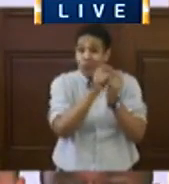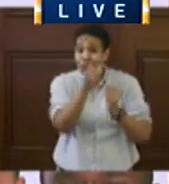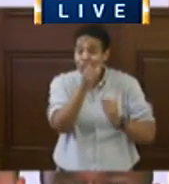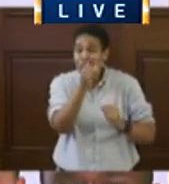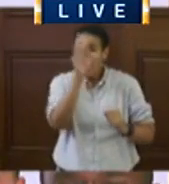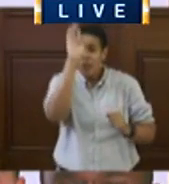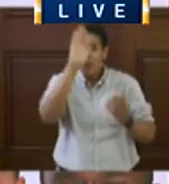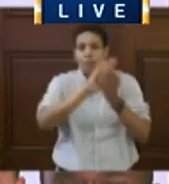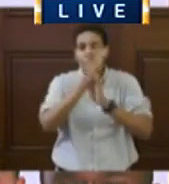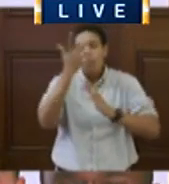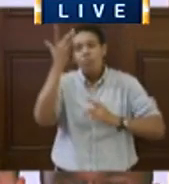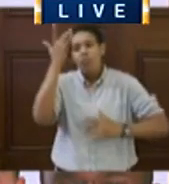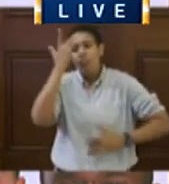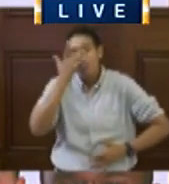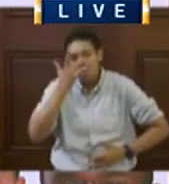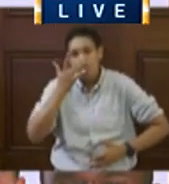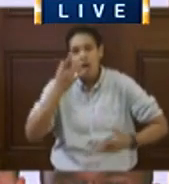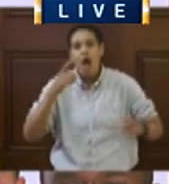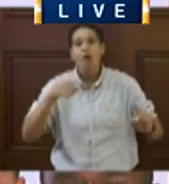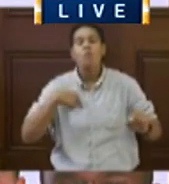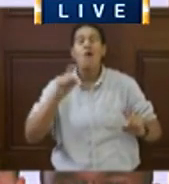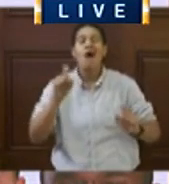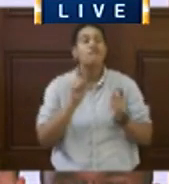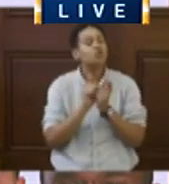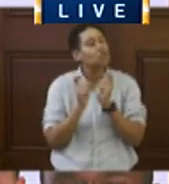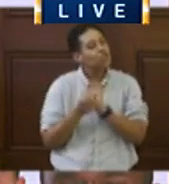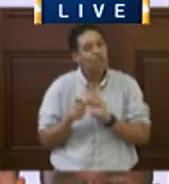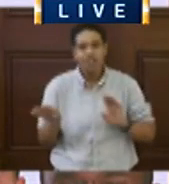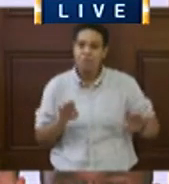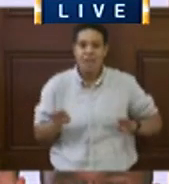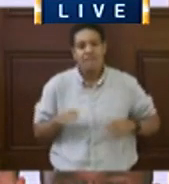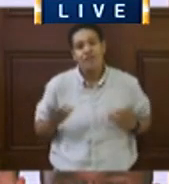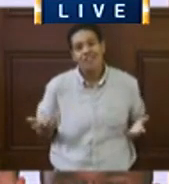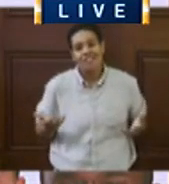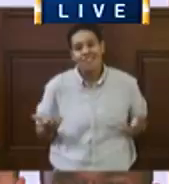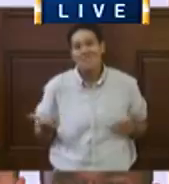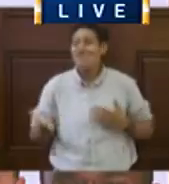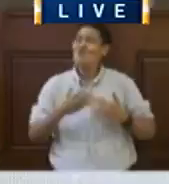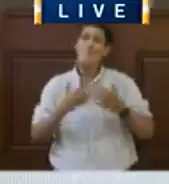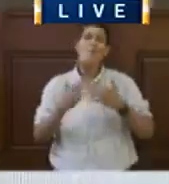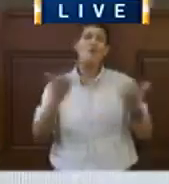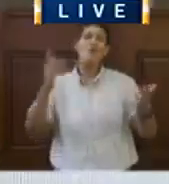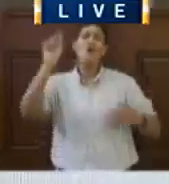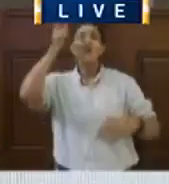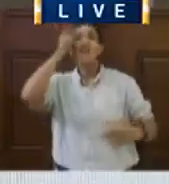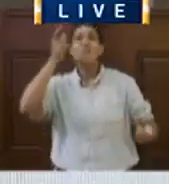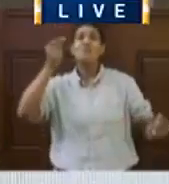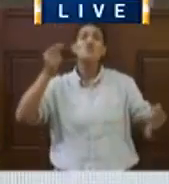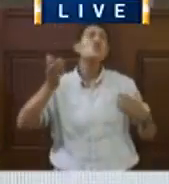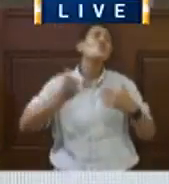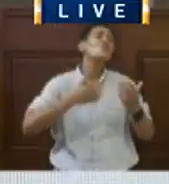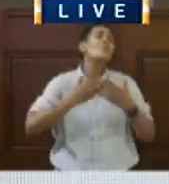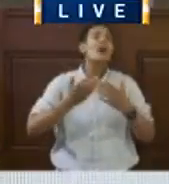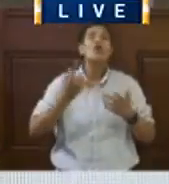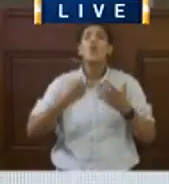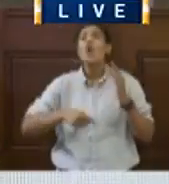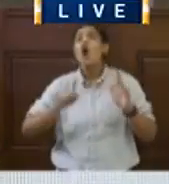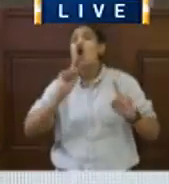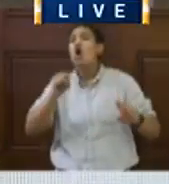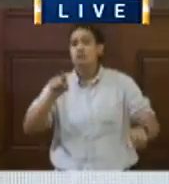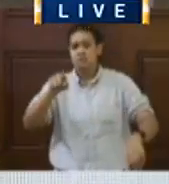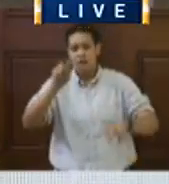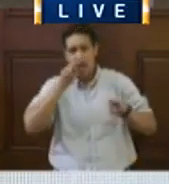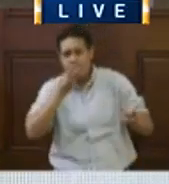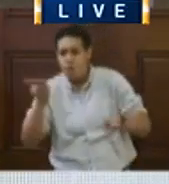ill. So we have to change behavior. So no matter what the government does, no matter how many orders we pass, no matter how much enforcement we